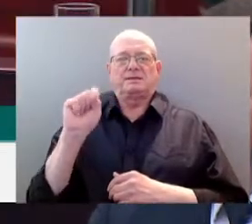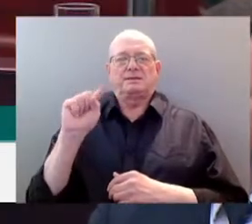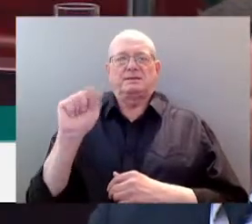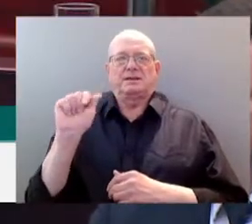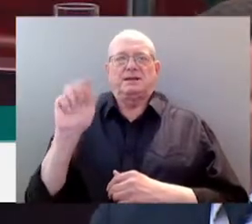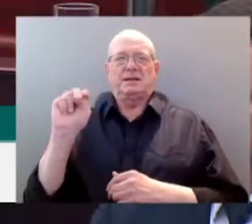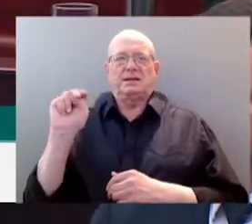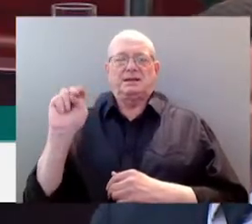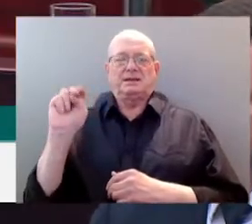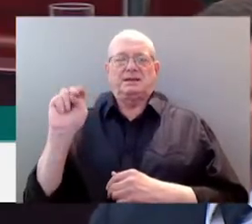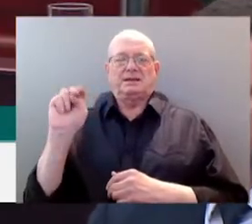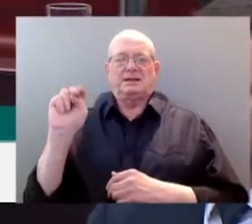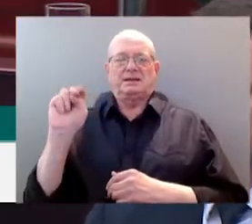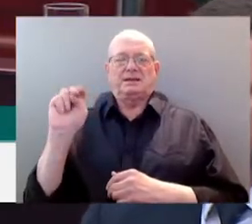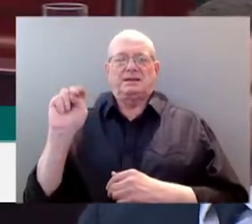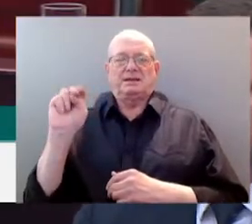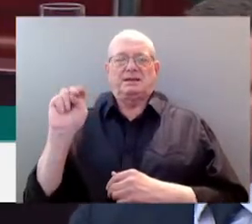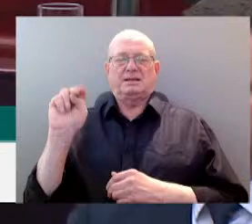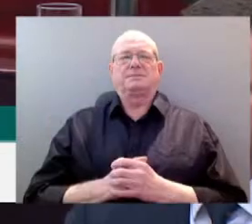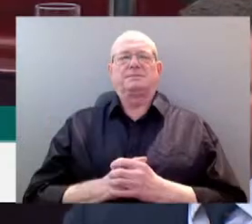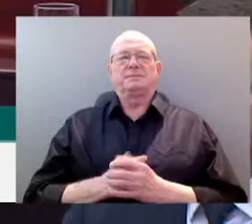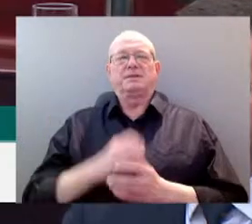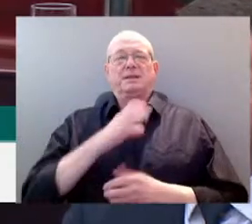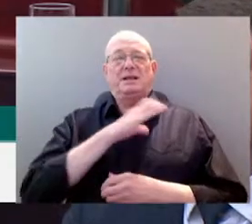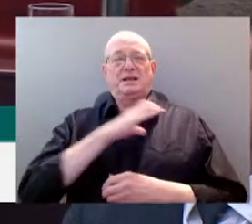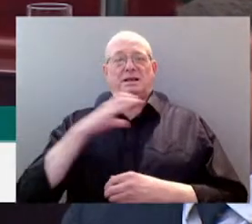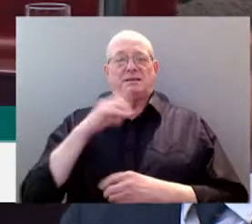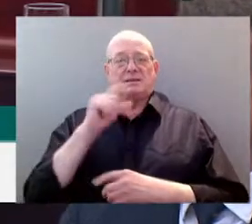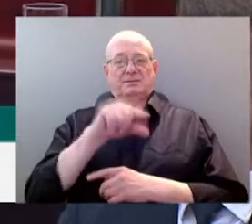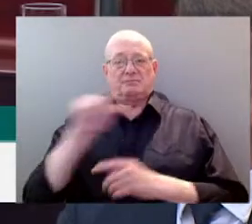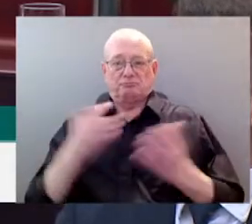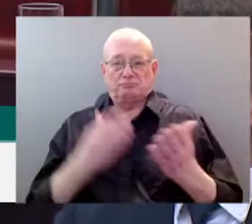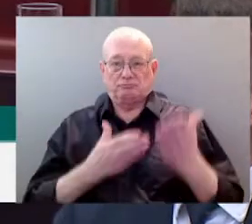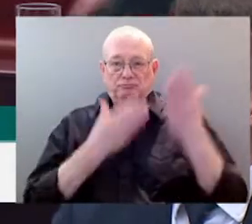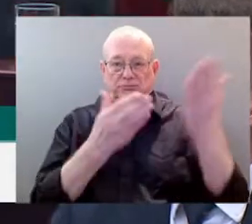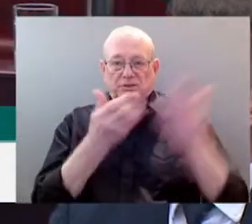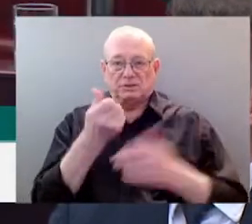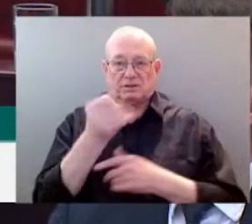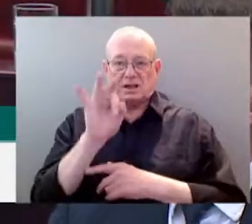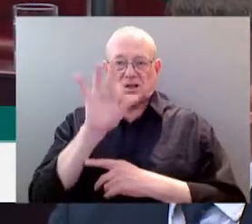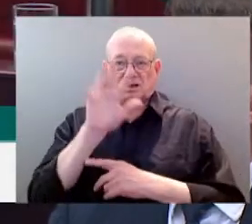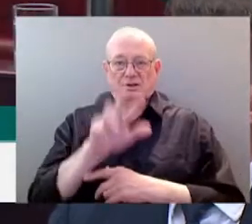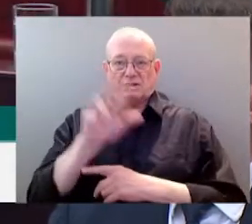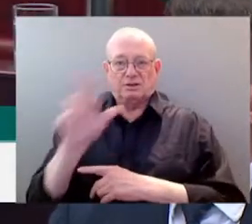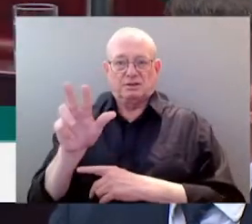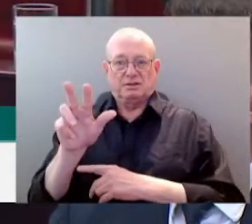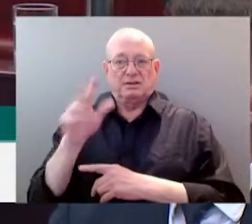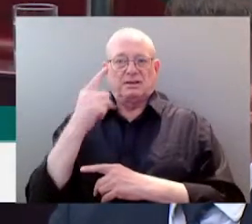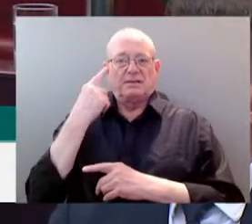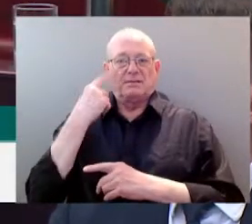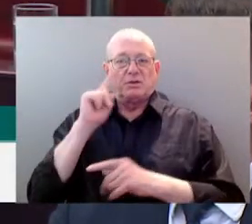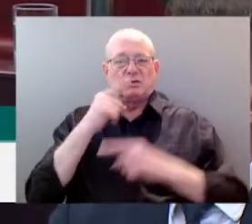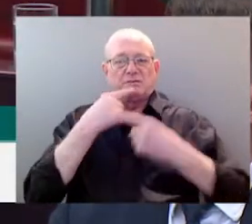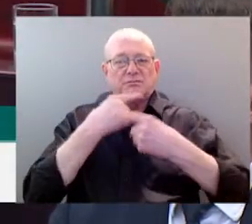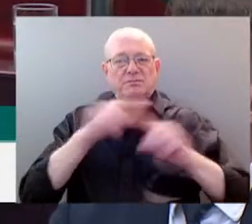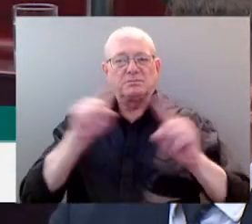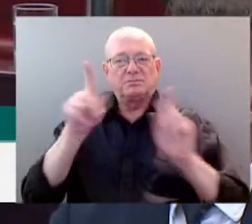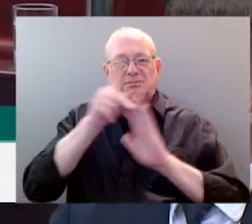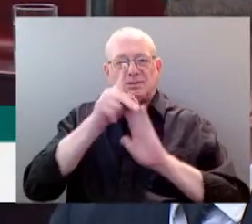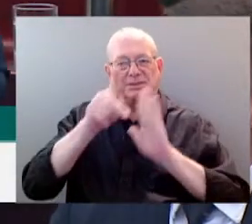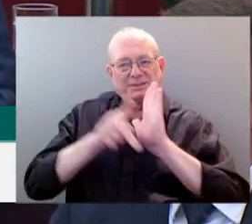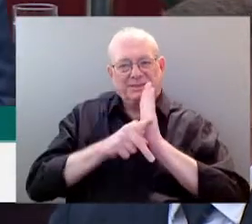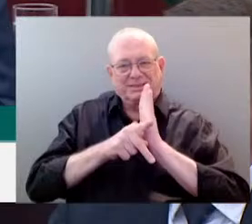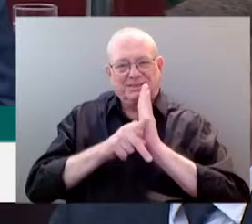policy and Regional interests in a nonpartisan manner it's also come to my attention it's been pretty handy with dealing with Federal overreach back in the day CSG